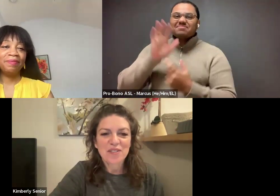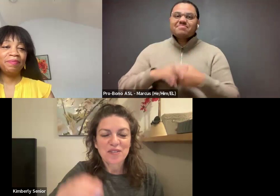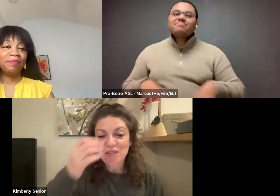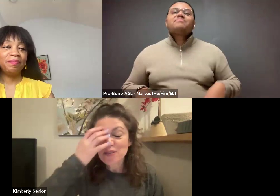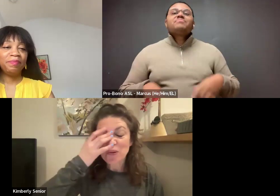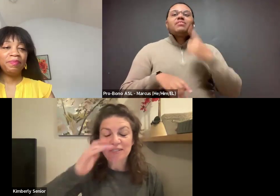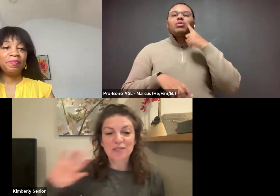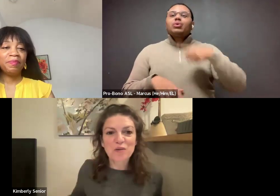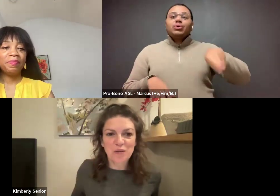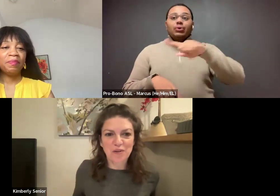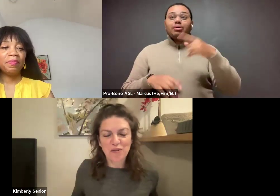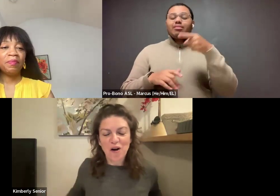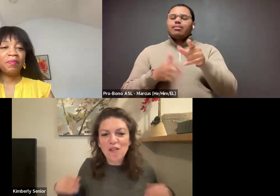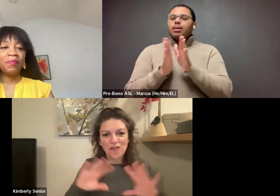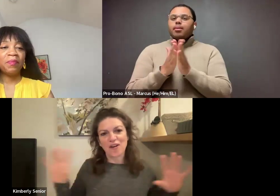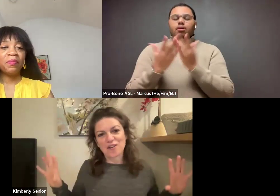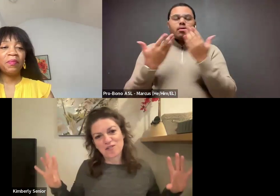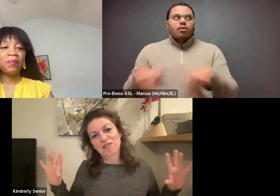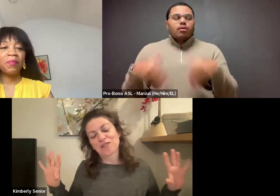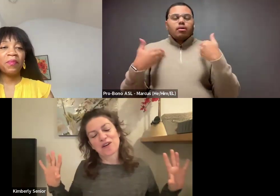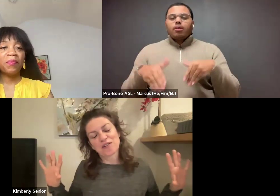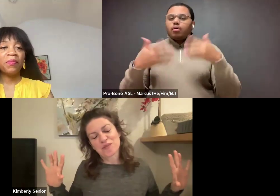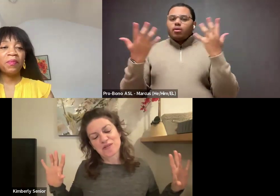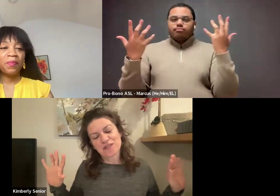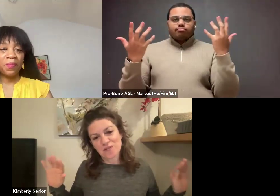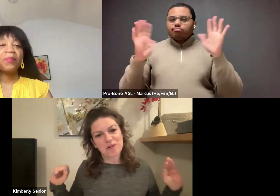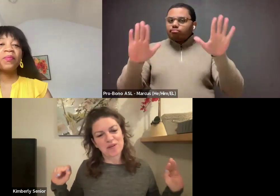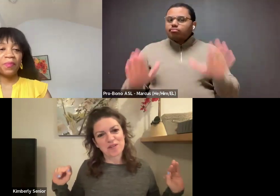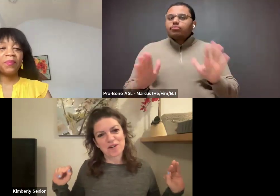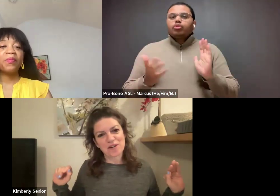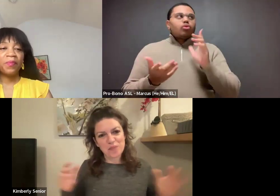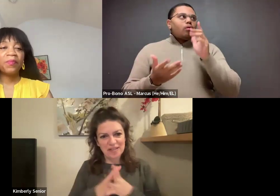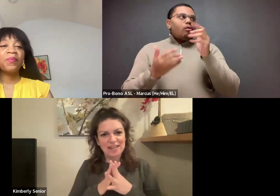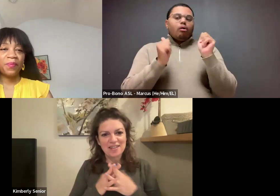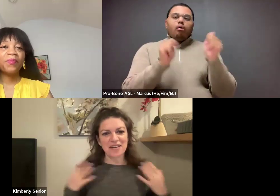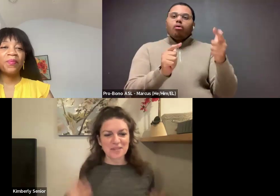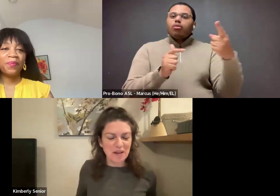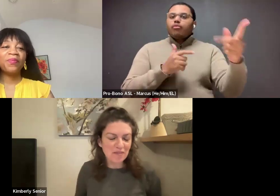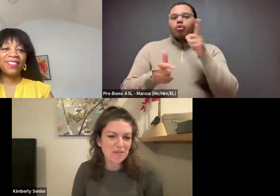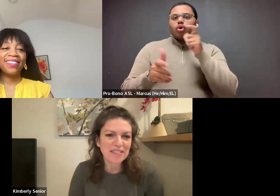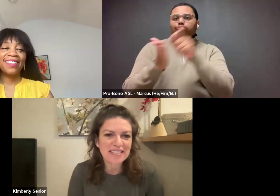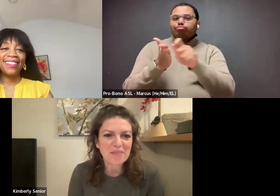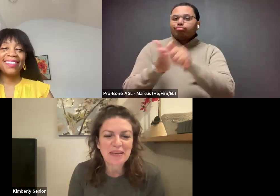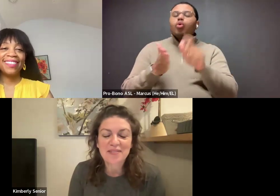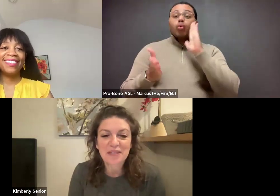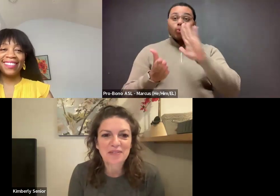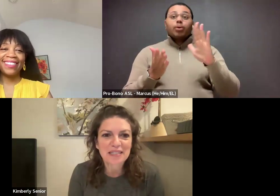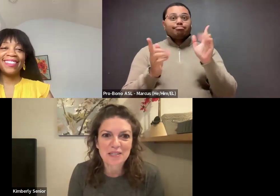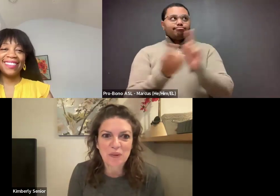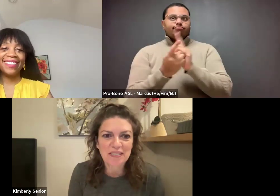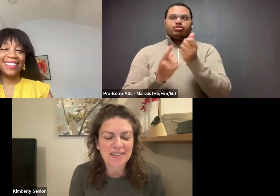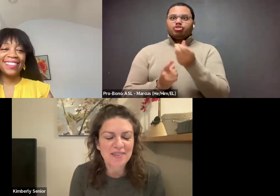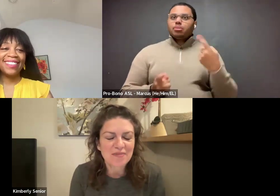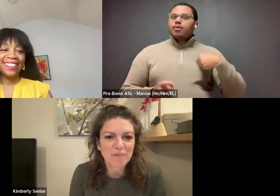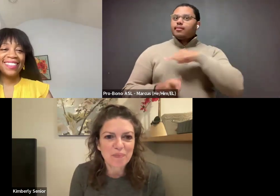And for those of you, this book is so wonderful. All of our contributors are brilliant, and you'll get to meet a few of us today, but it's a really, really,